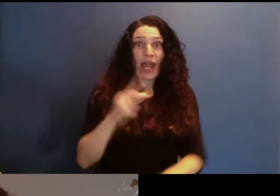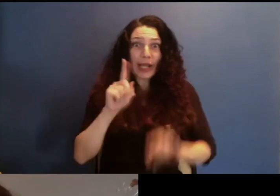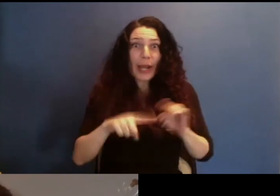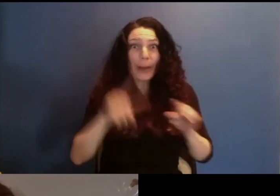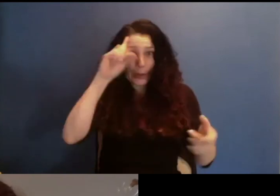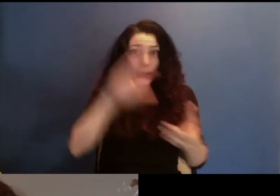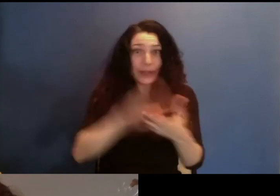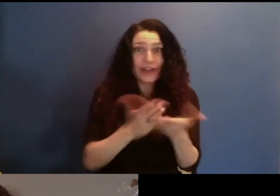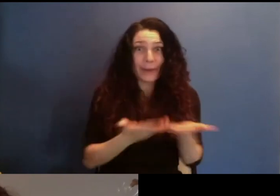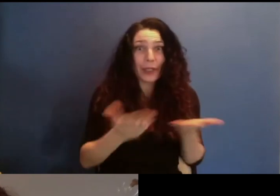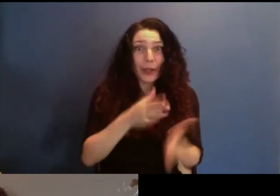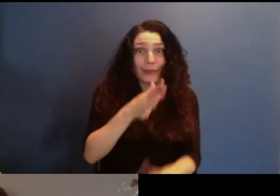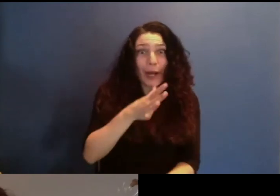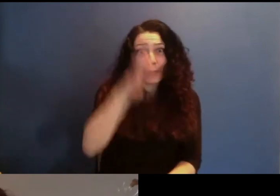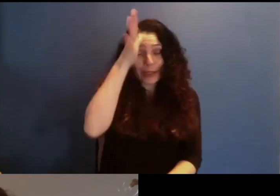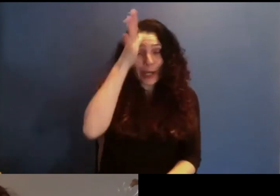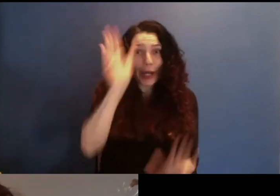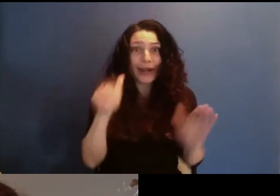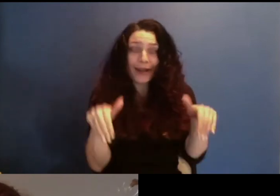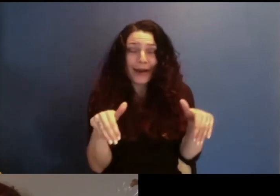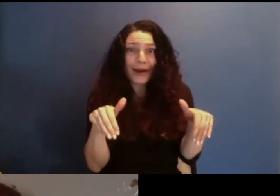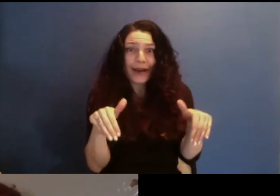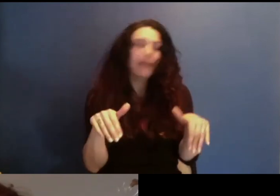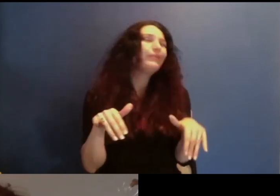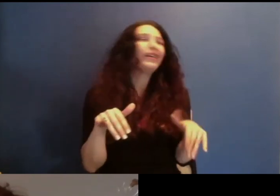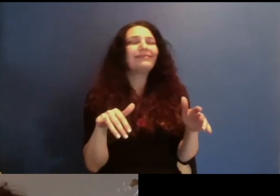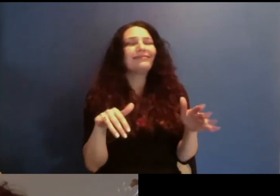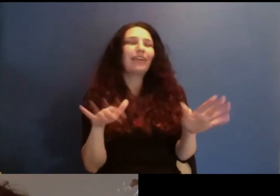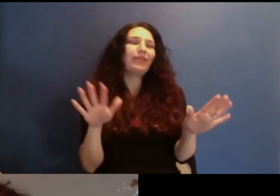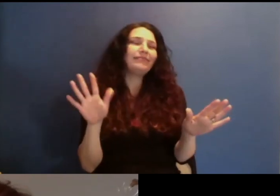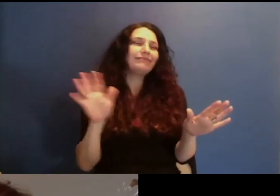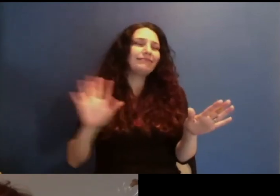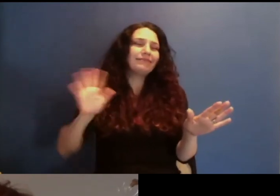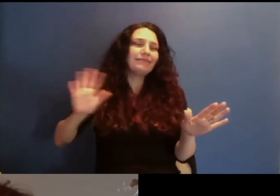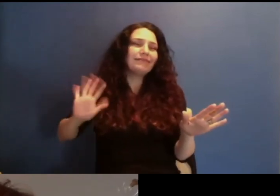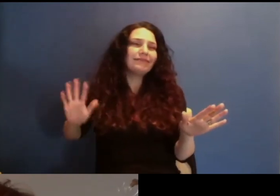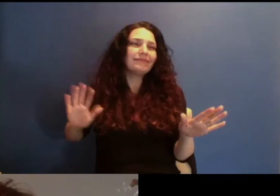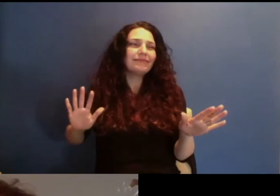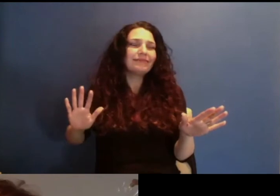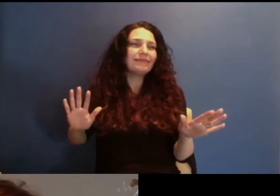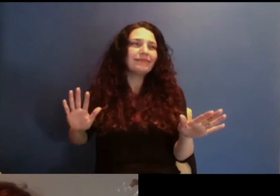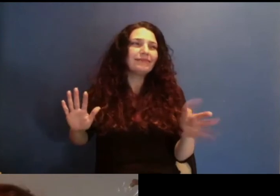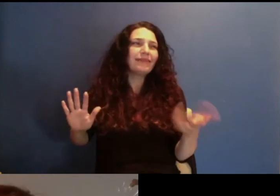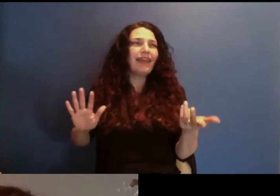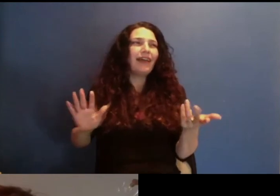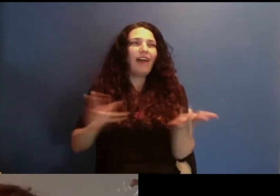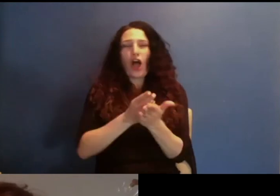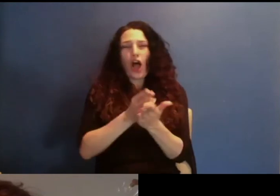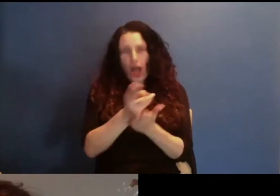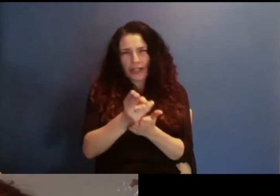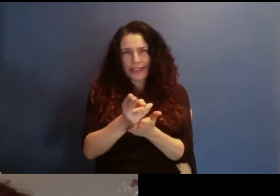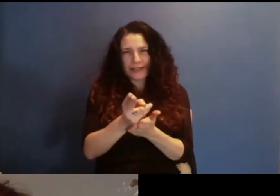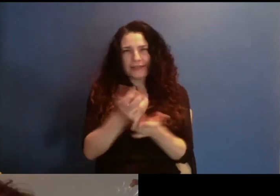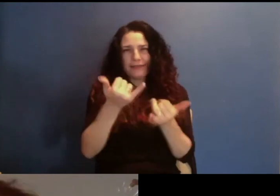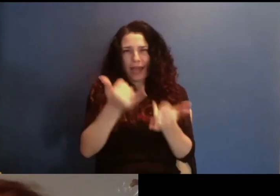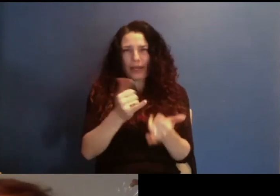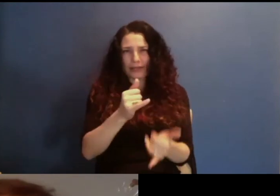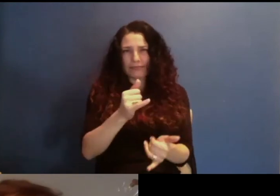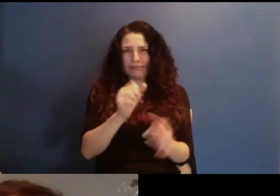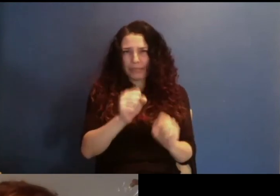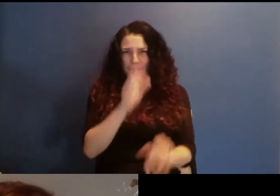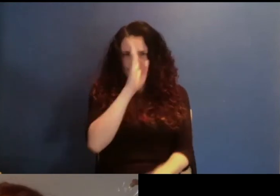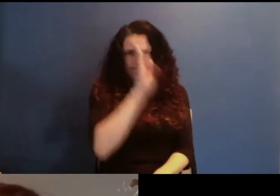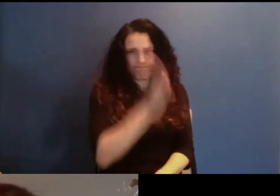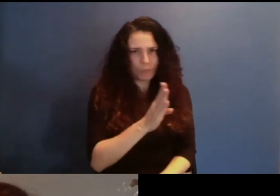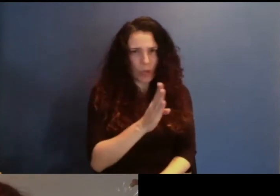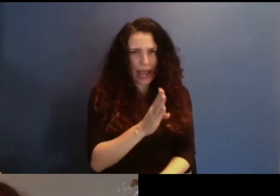But I remember like even like, and I'm not necessarily as honest and brash I can be, I'm also like a people pleaser.